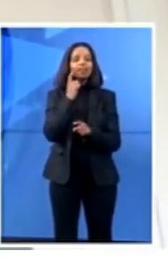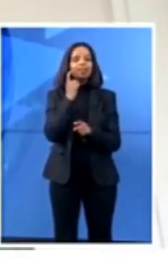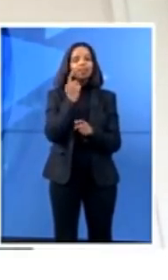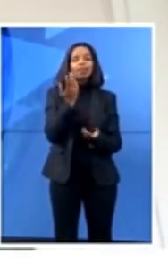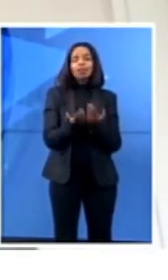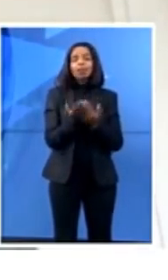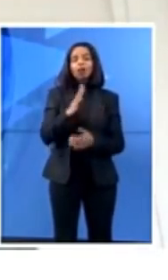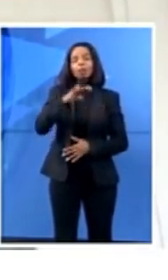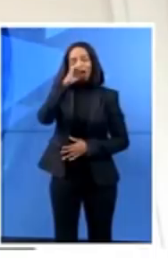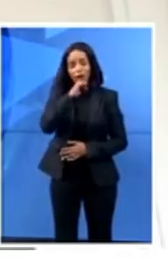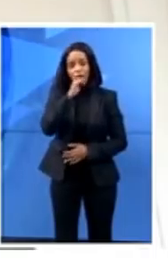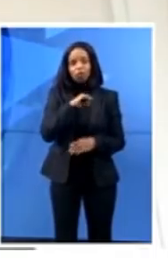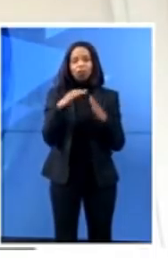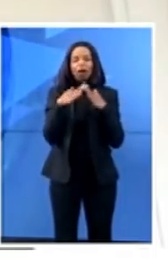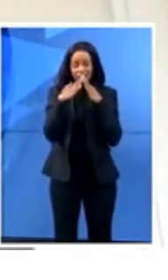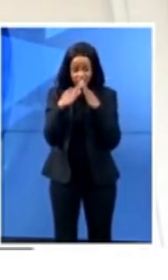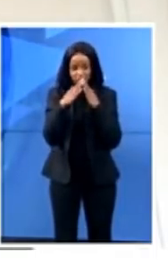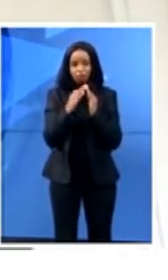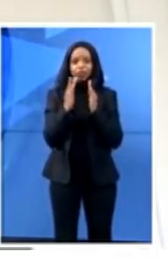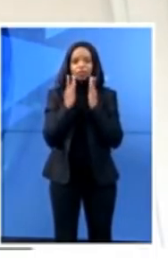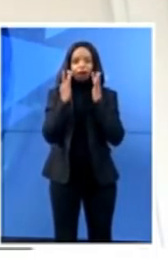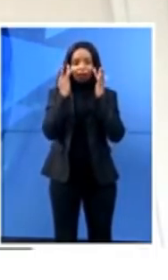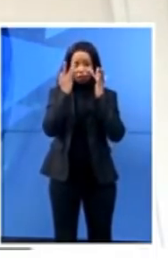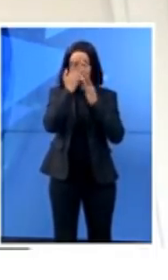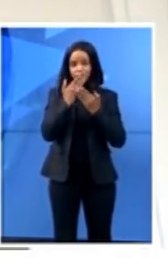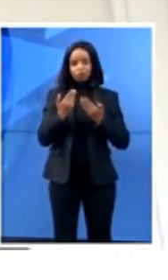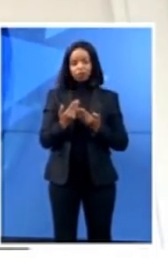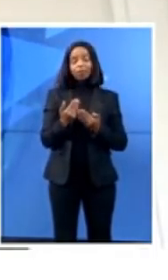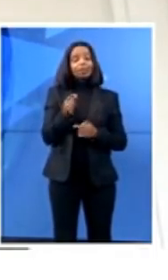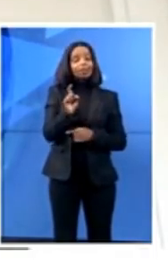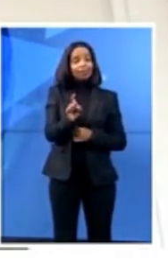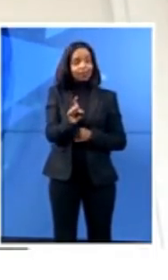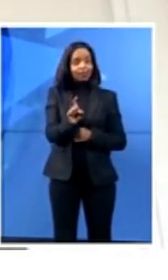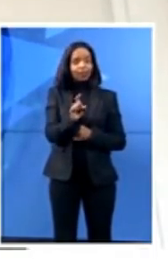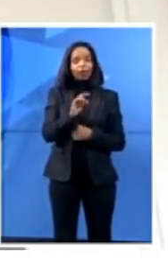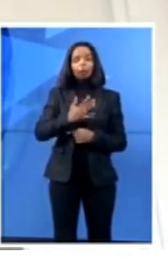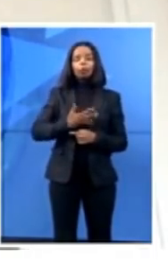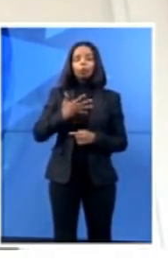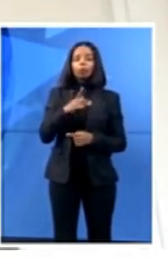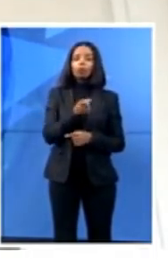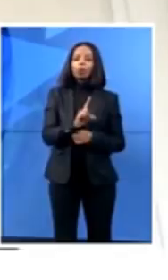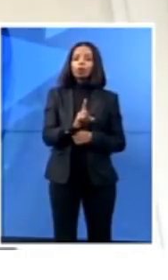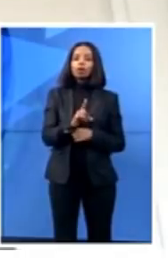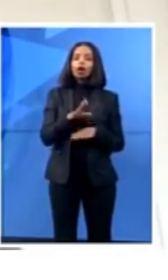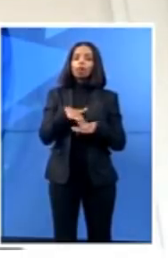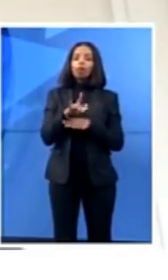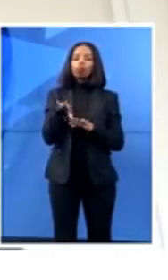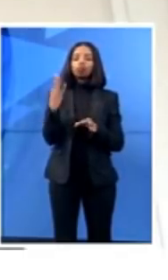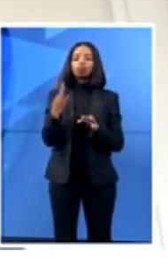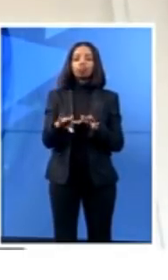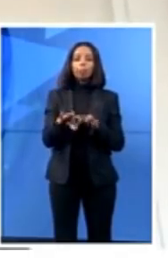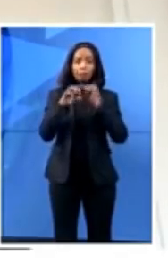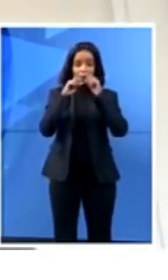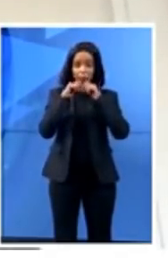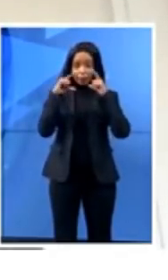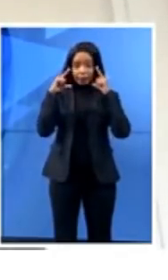infectious. That's where you really want to have the more simple masks, and we want to give those to people. Anyone with a symptom, we want them to